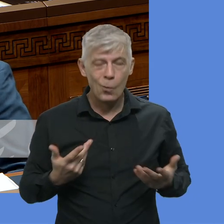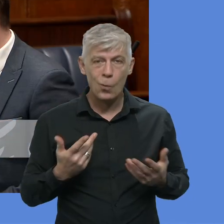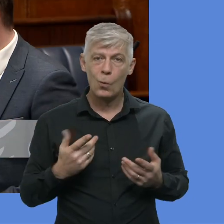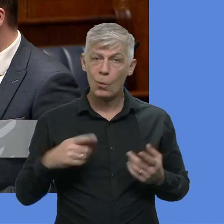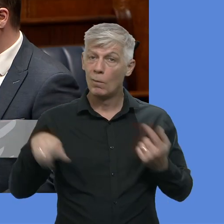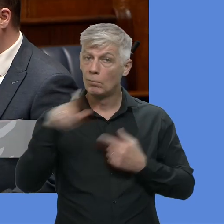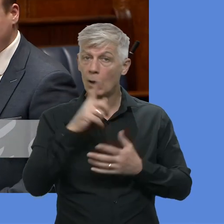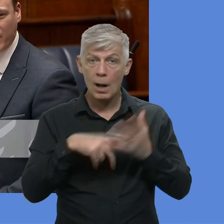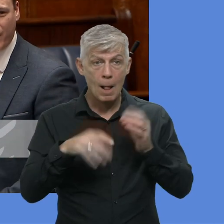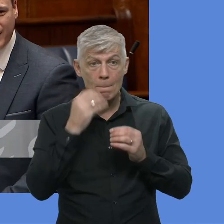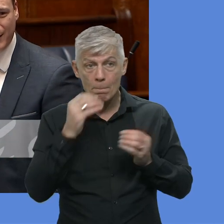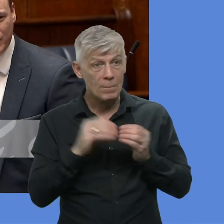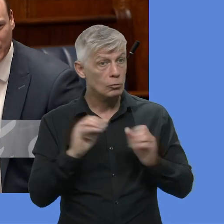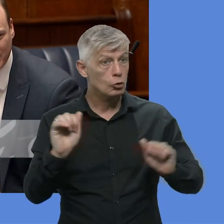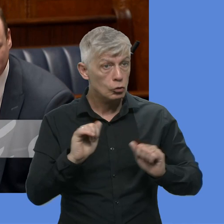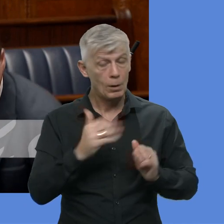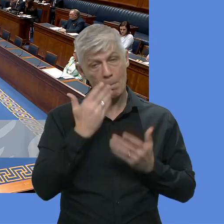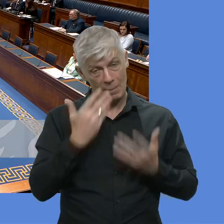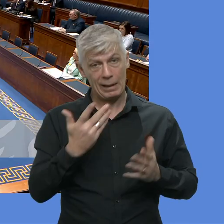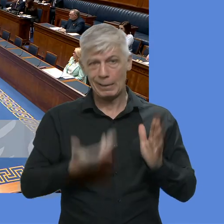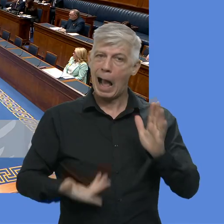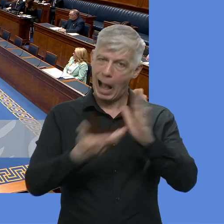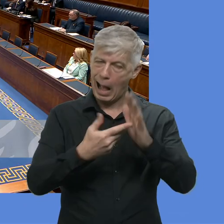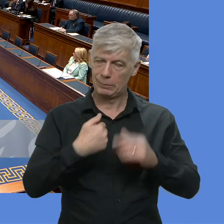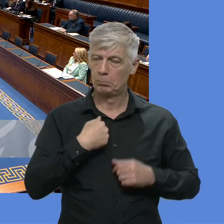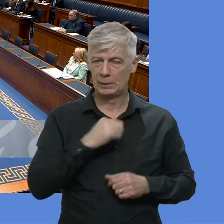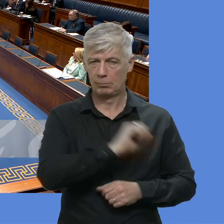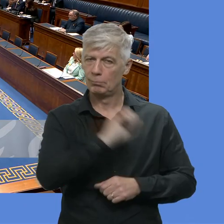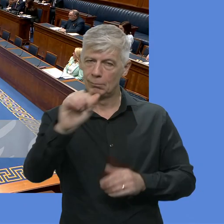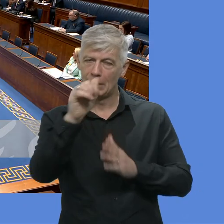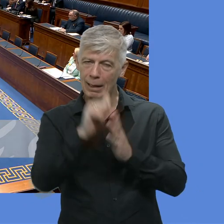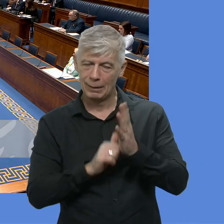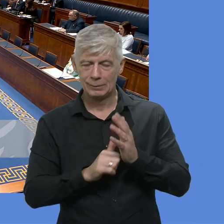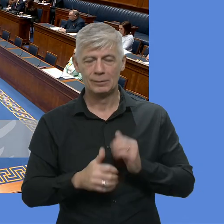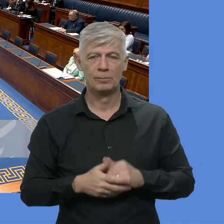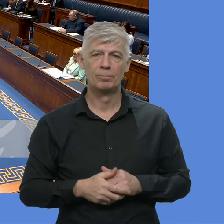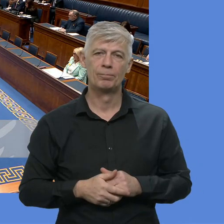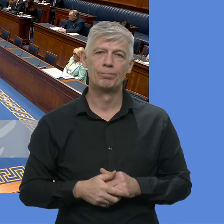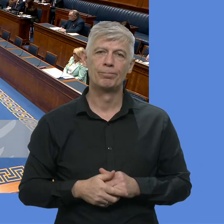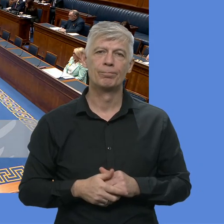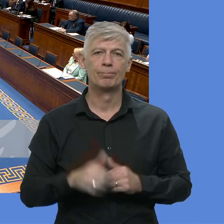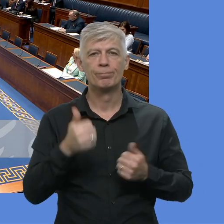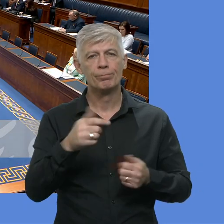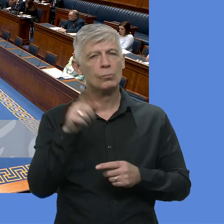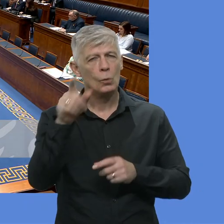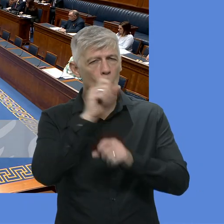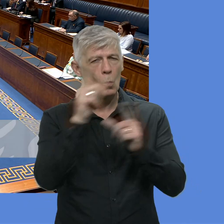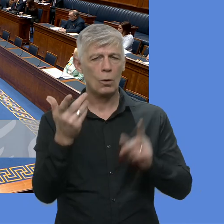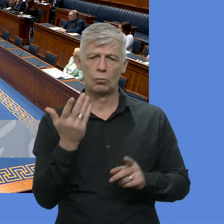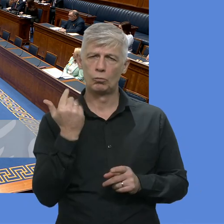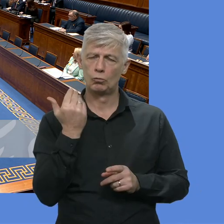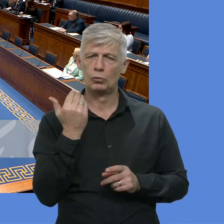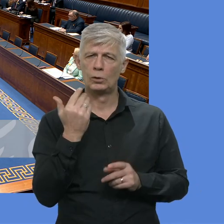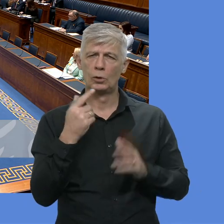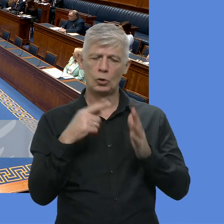mentioned are not already on the list, I'll be happy to add them to it. Shannon Hull. Thank you, Mr. Speaker. The Minister be aware of a recent